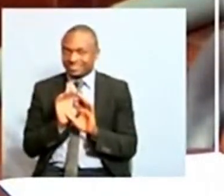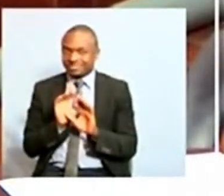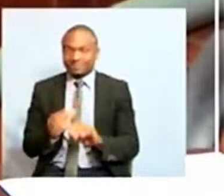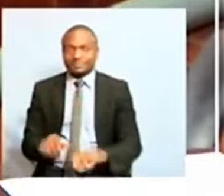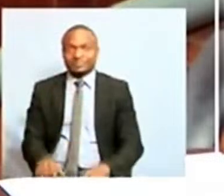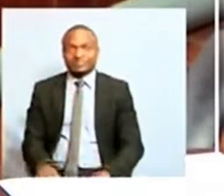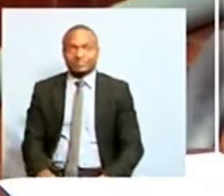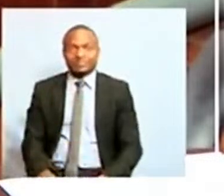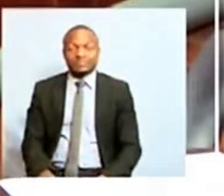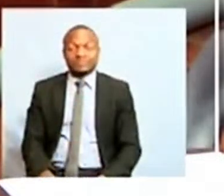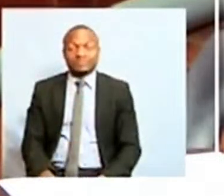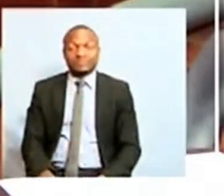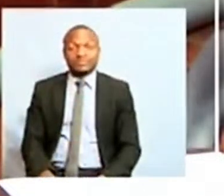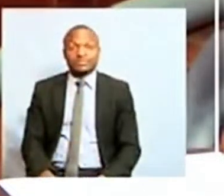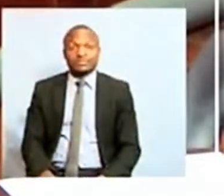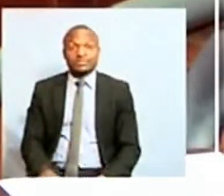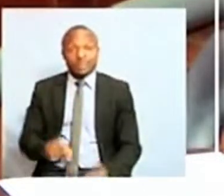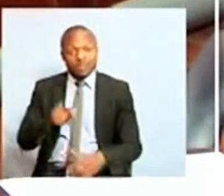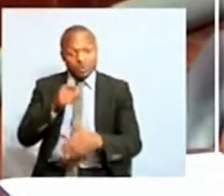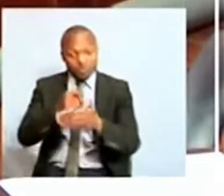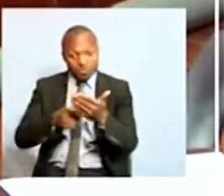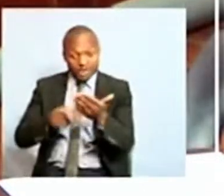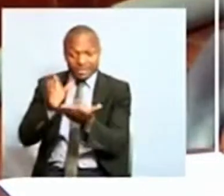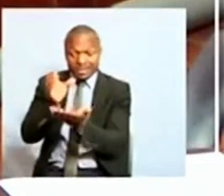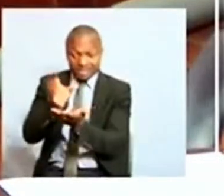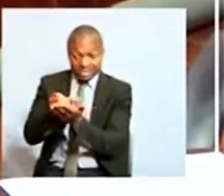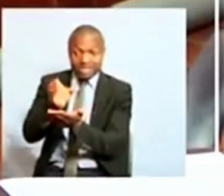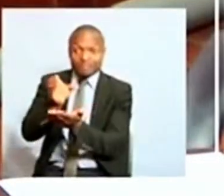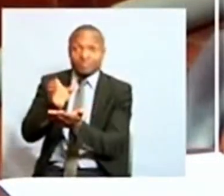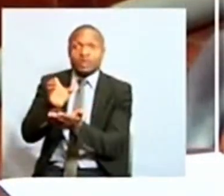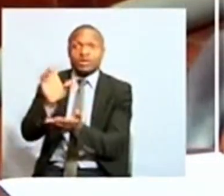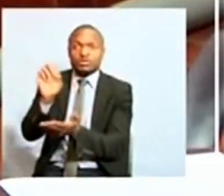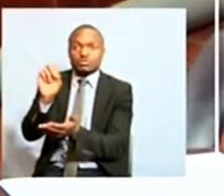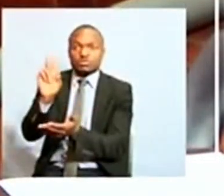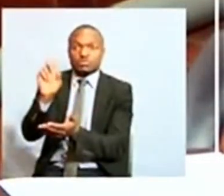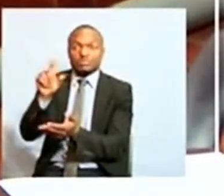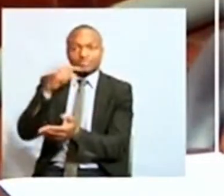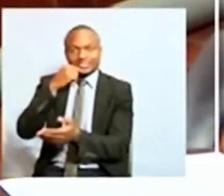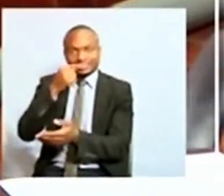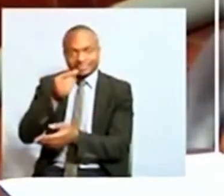because that's what Cap 12 states.